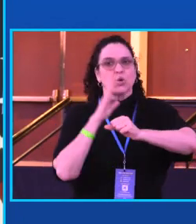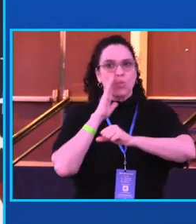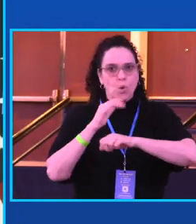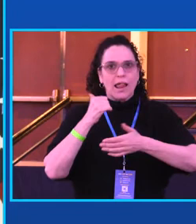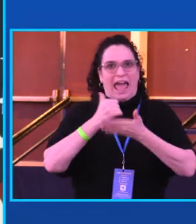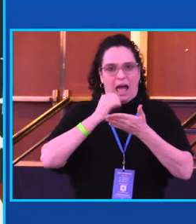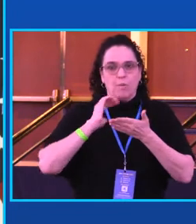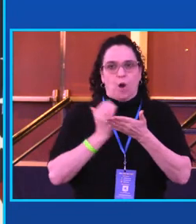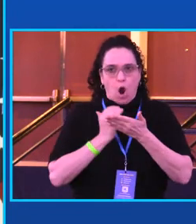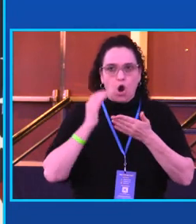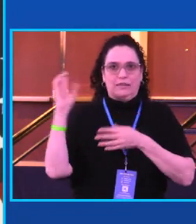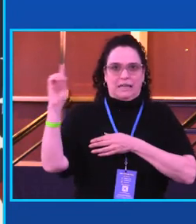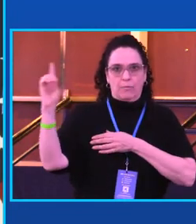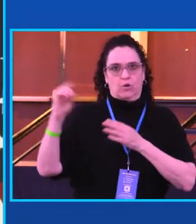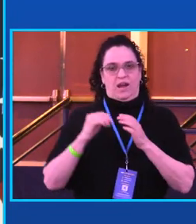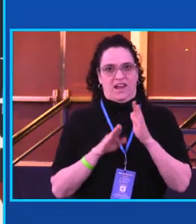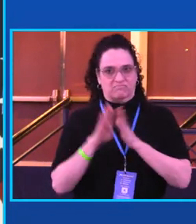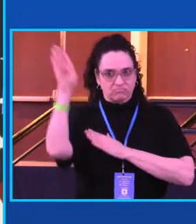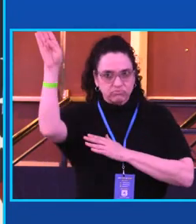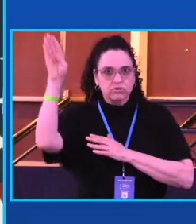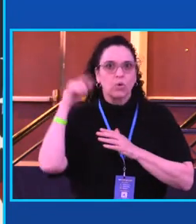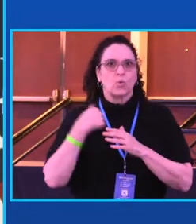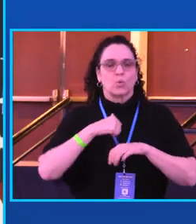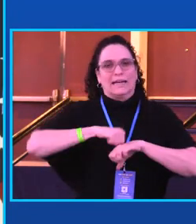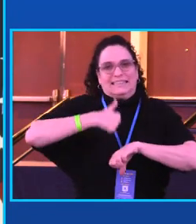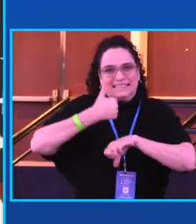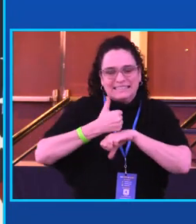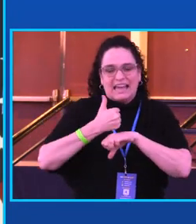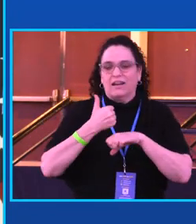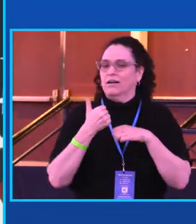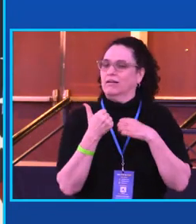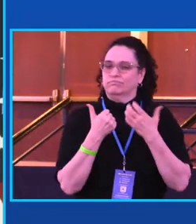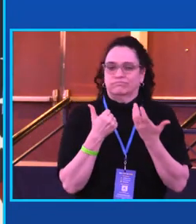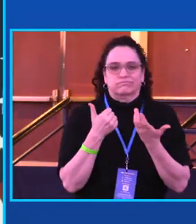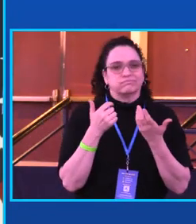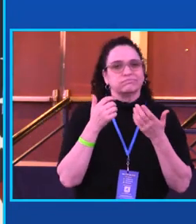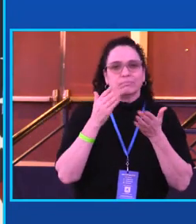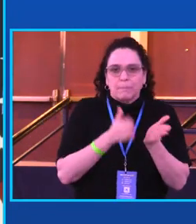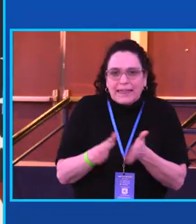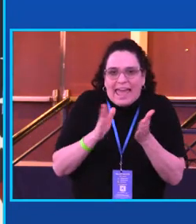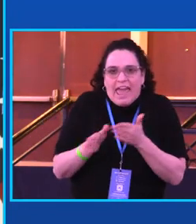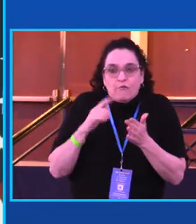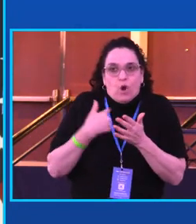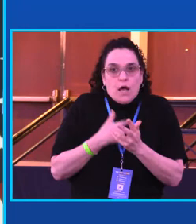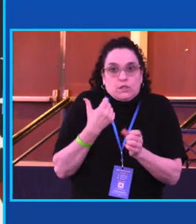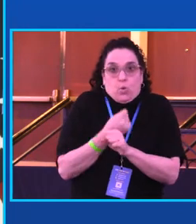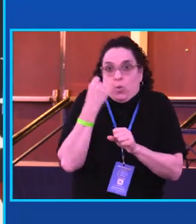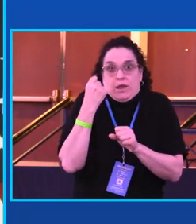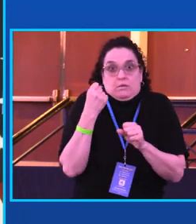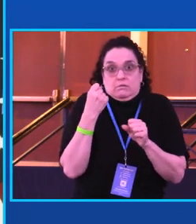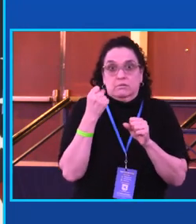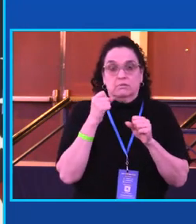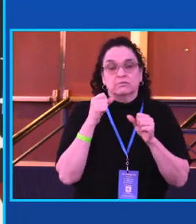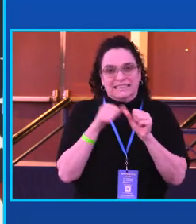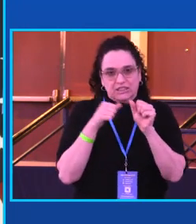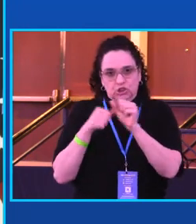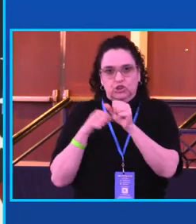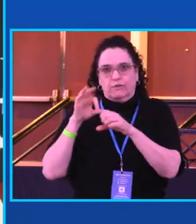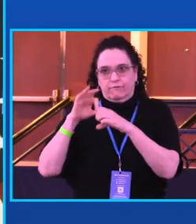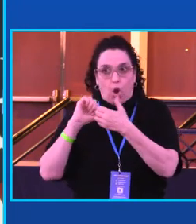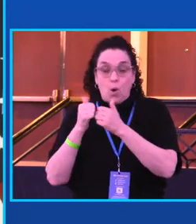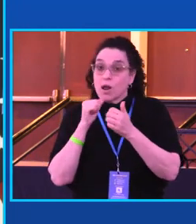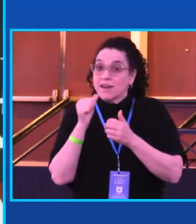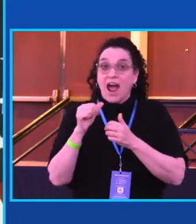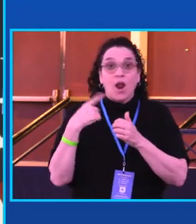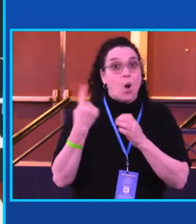coalition. We lay the groundwork for Democratic electoral victories up and down the ballot. It's not always glorious, but every day we